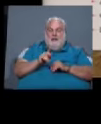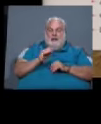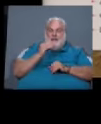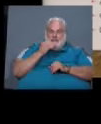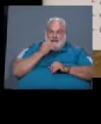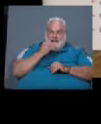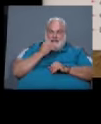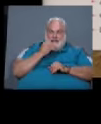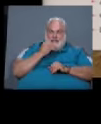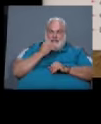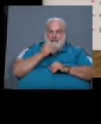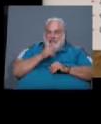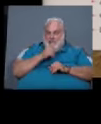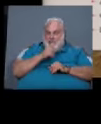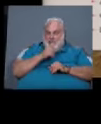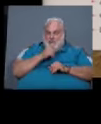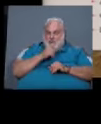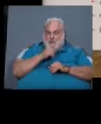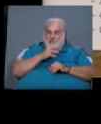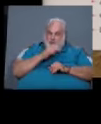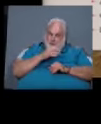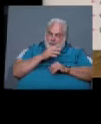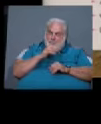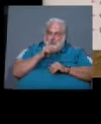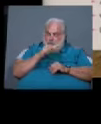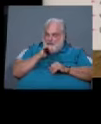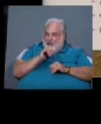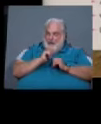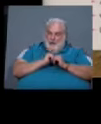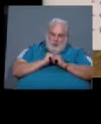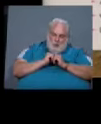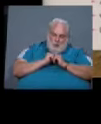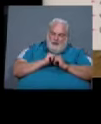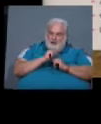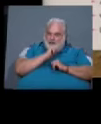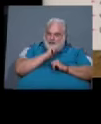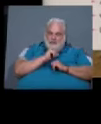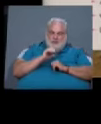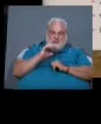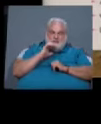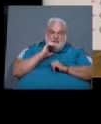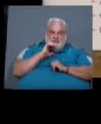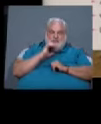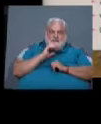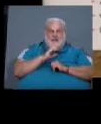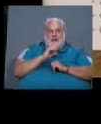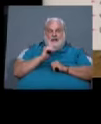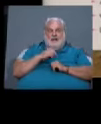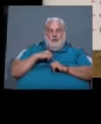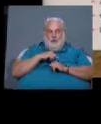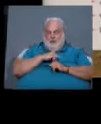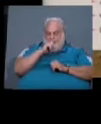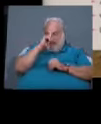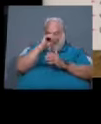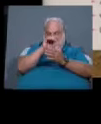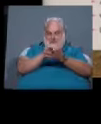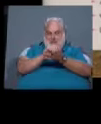Easter lunch, particularly in Mother's Day lunch with the residents there. So we think that